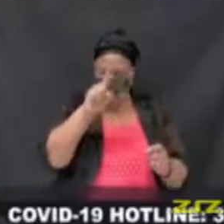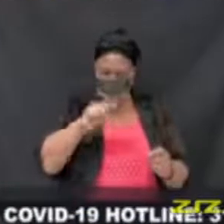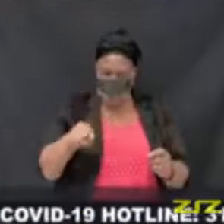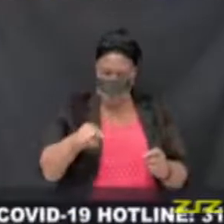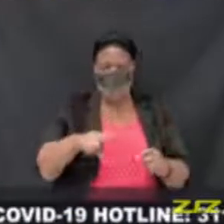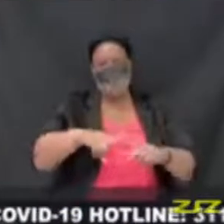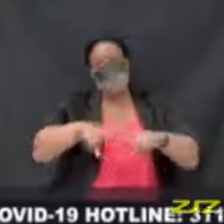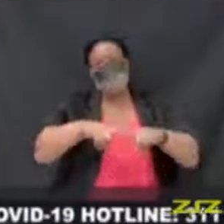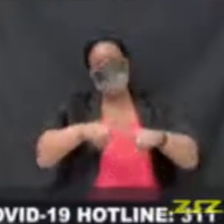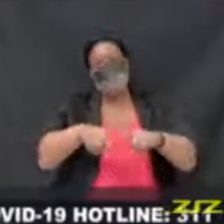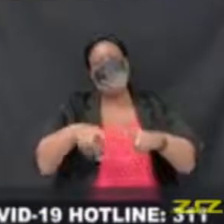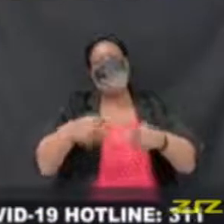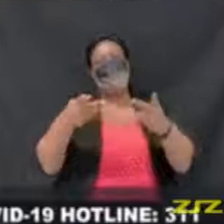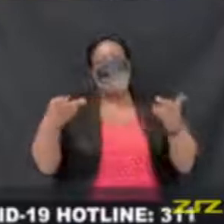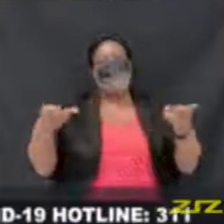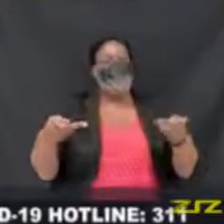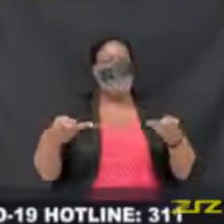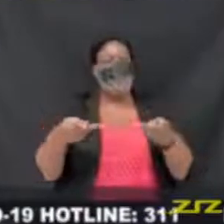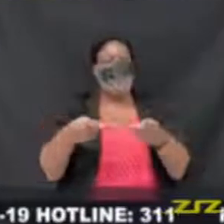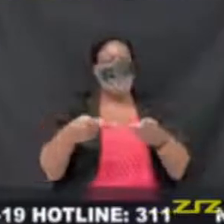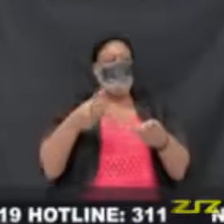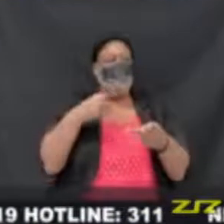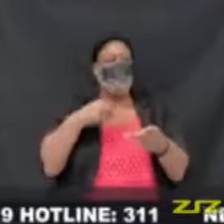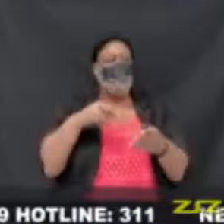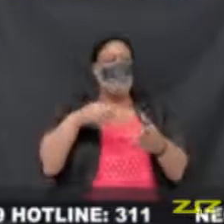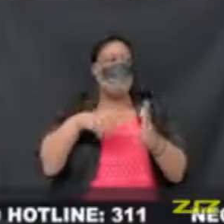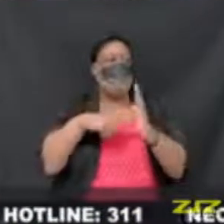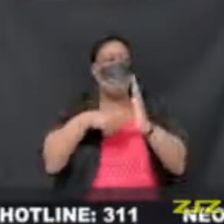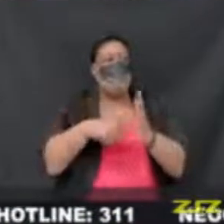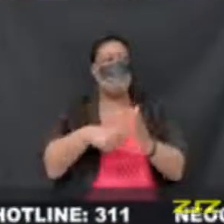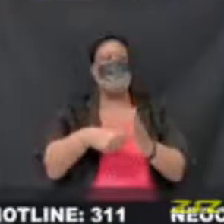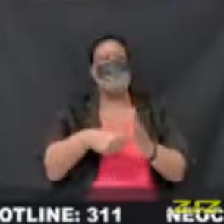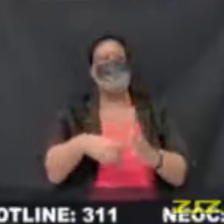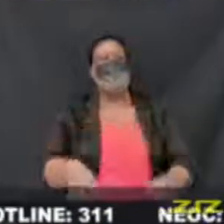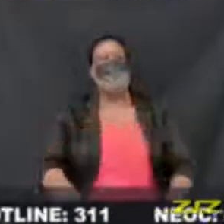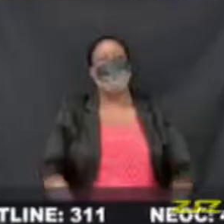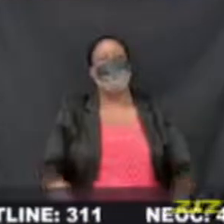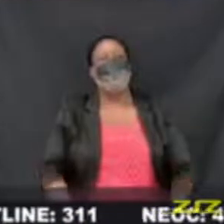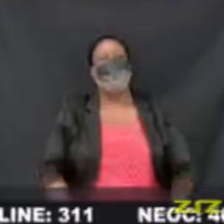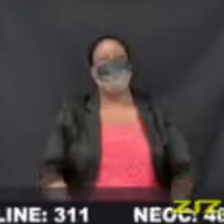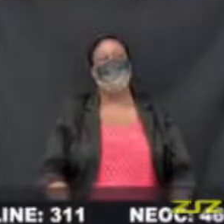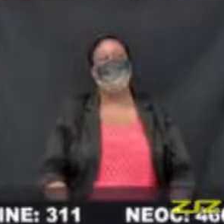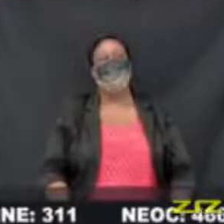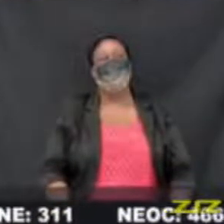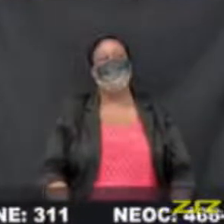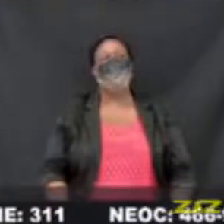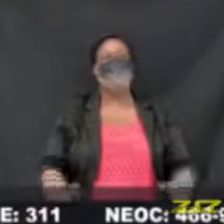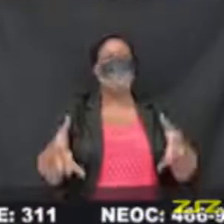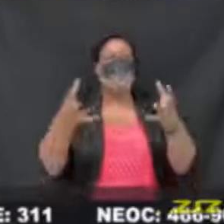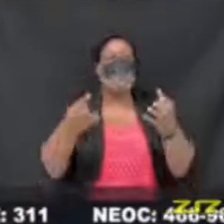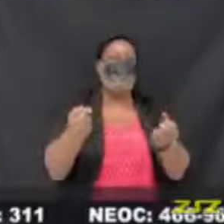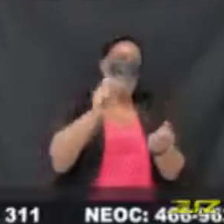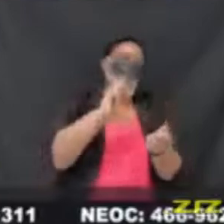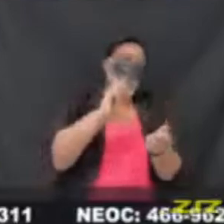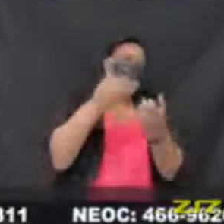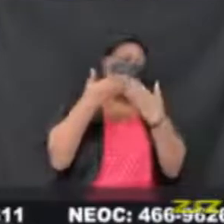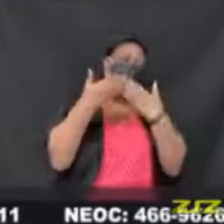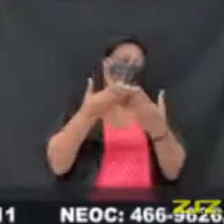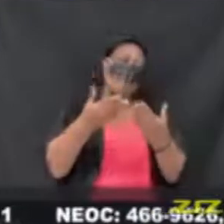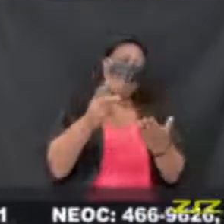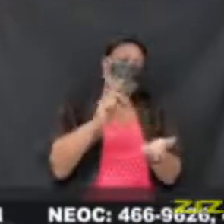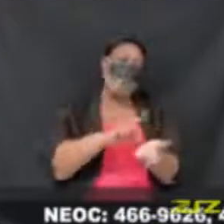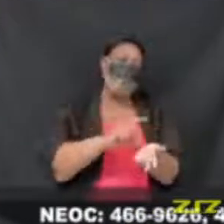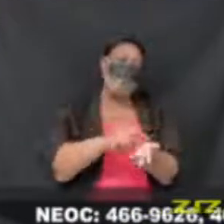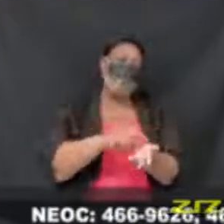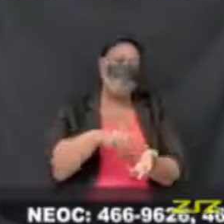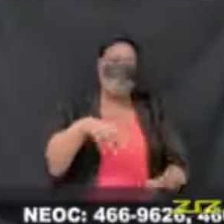communications, and our ANIMA staff here at the NEOC. I also wish to thank Dr. Cameron Wilkinson as well, who would have